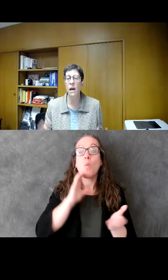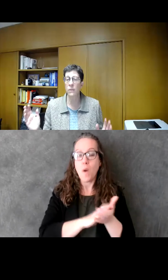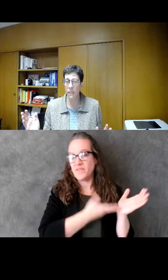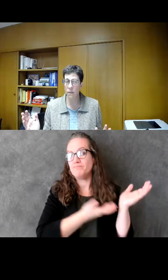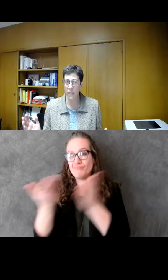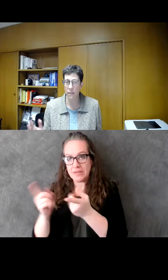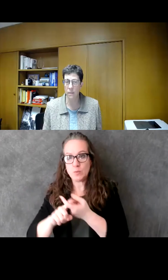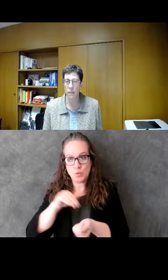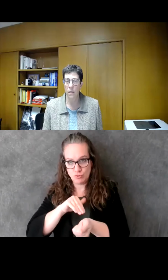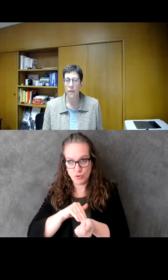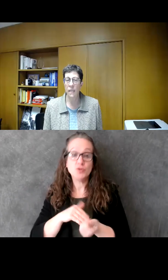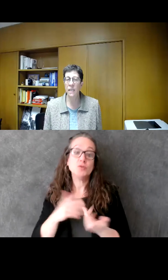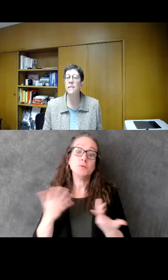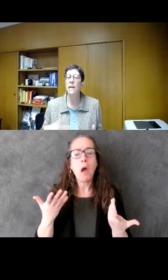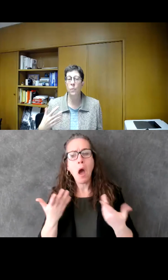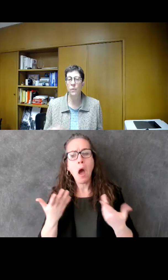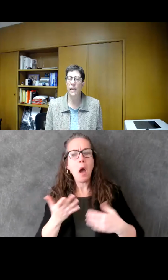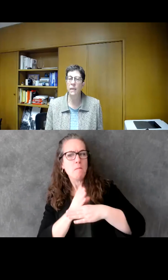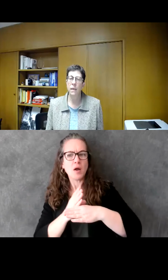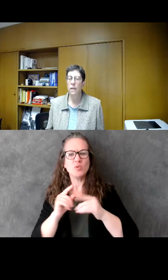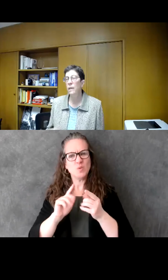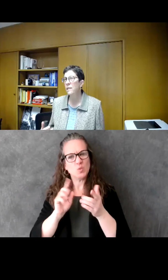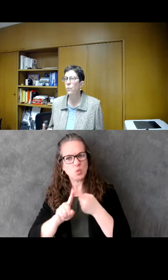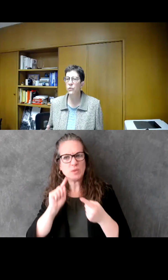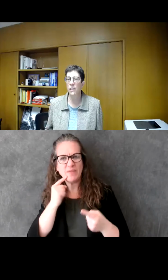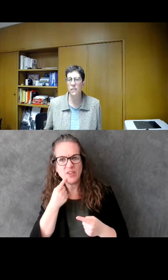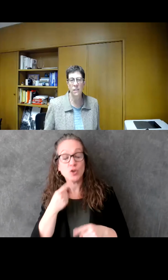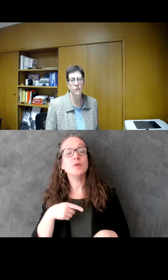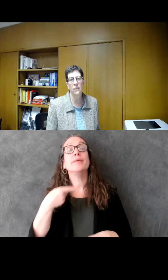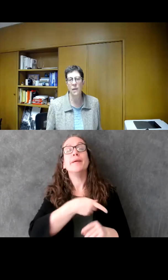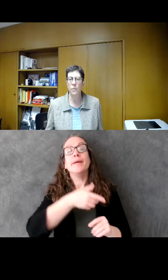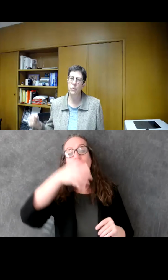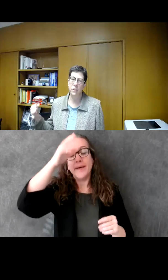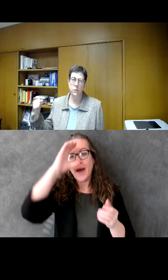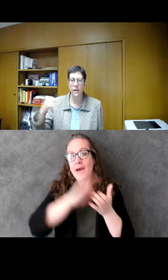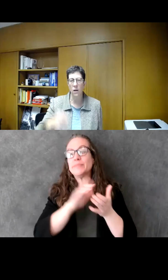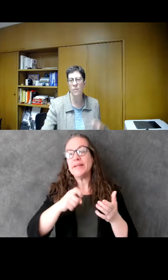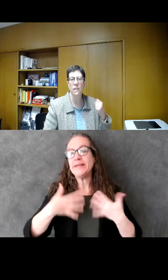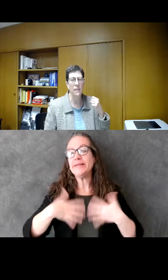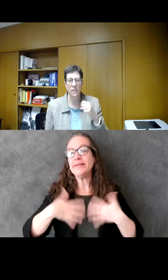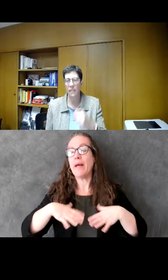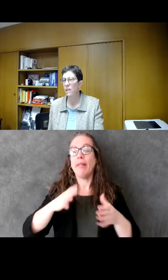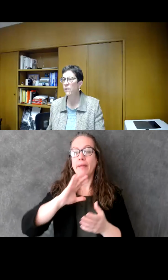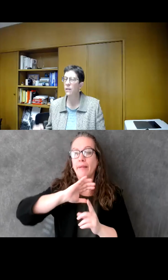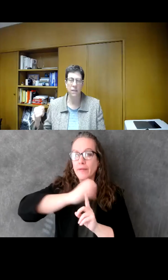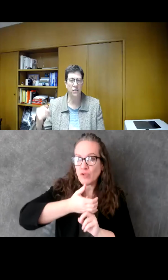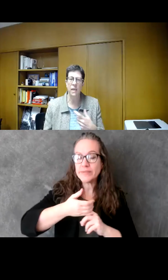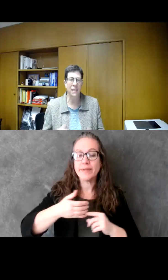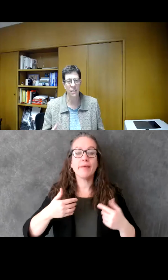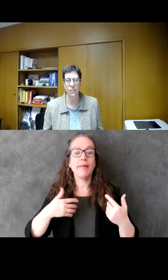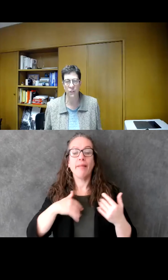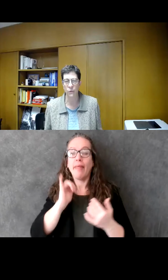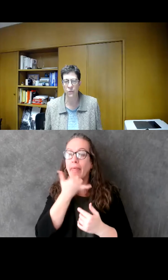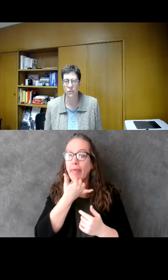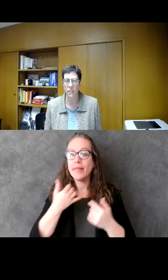It's moderately advanced, and he needs help. He needs help with dressing because, for example, he puts his right arm in the left sleeve and just kind